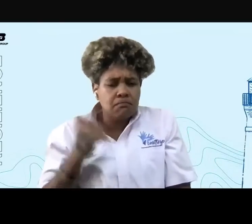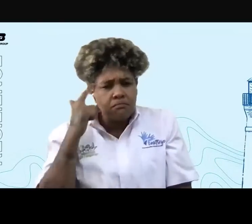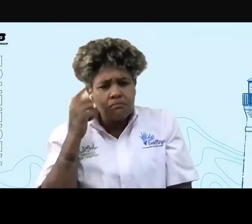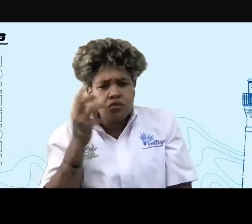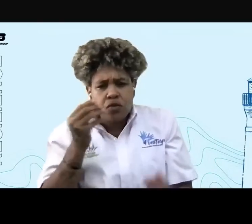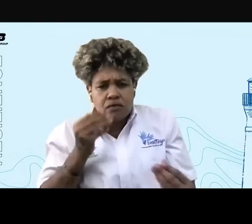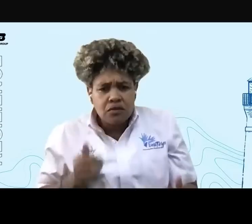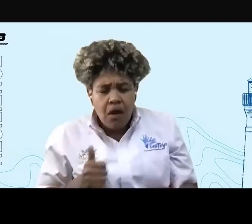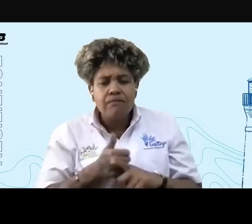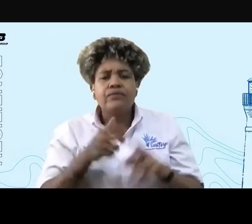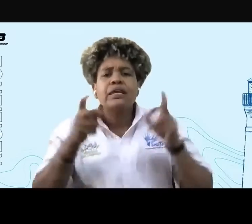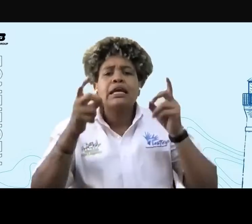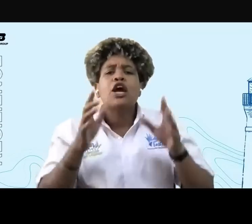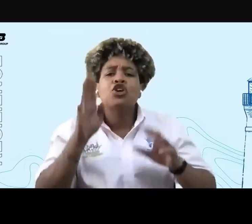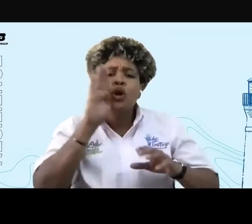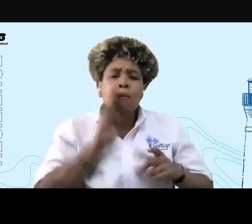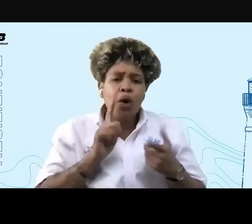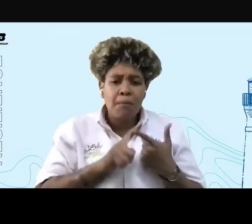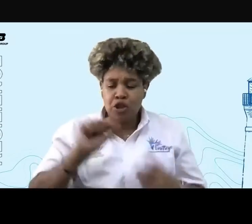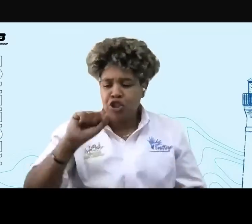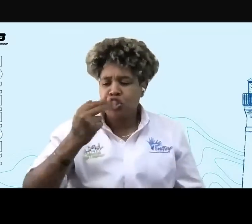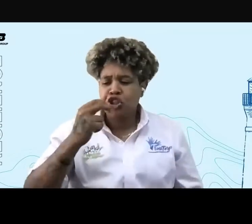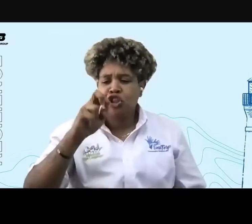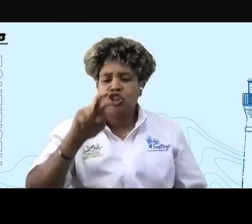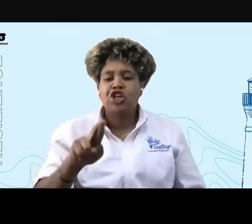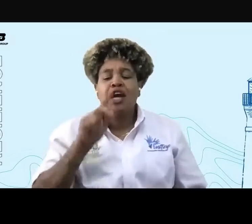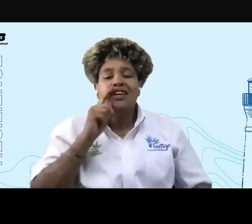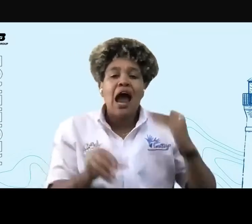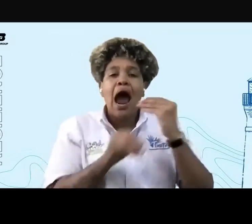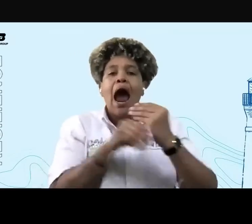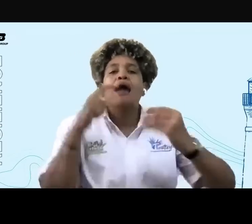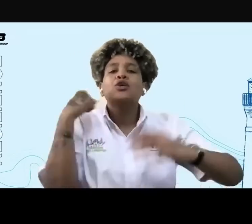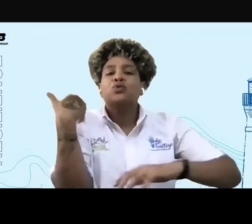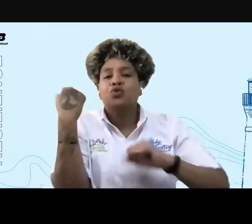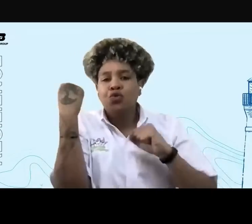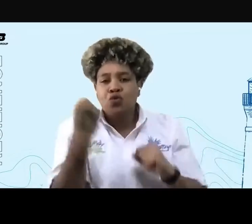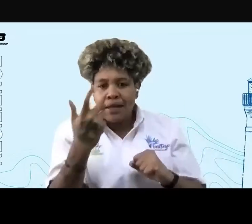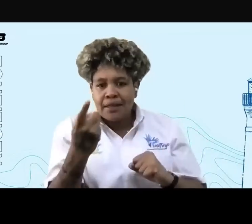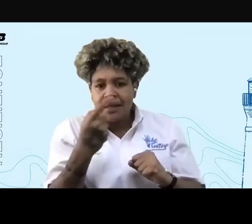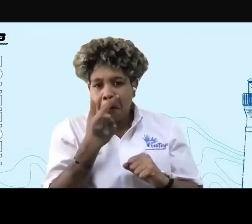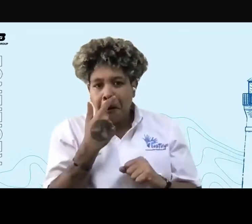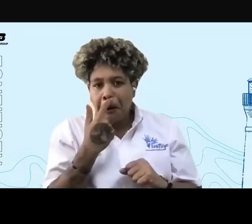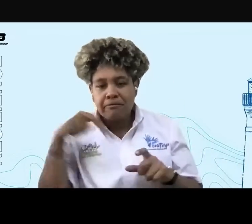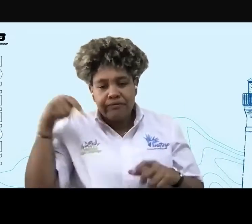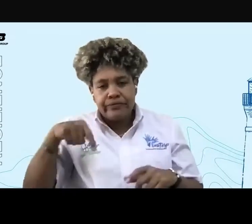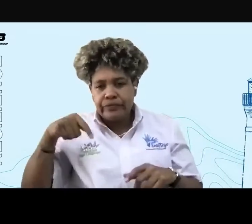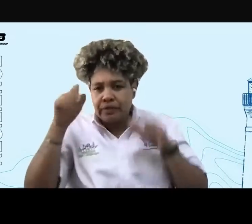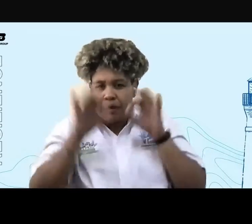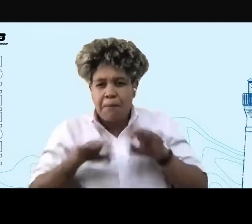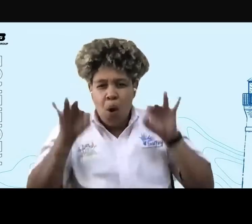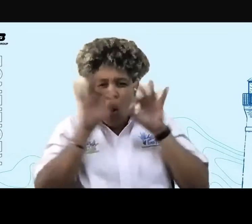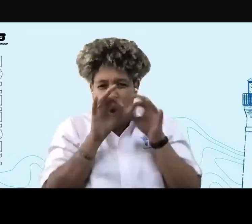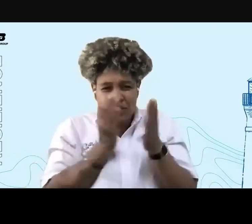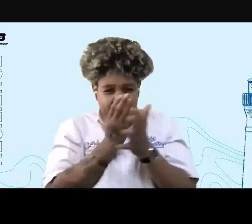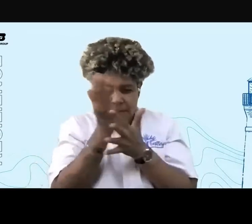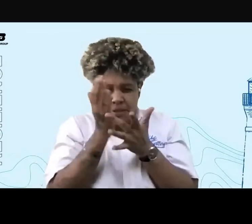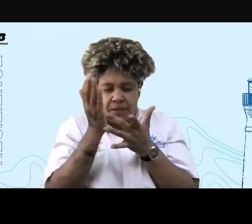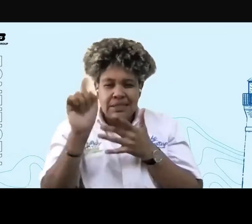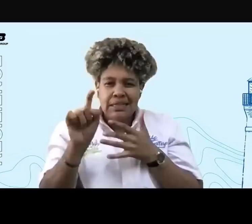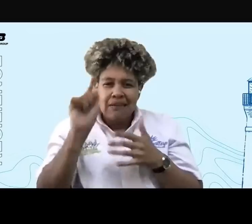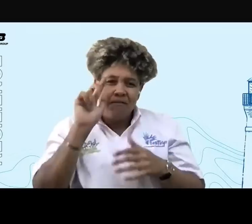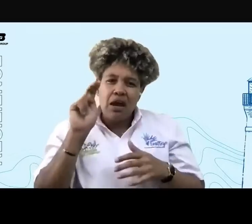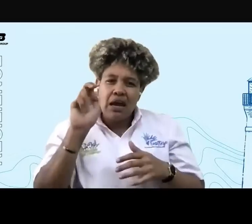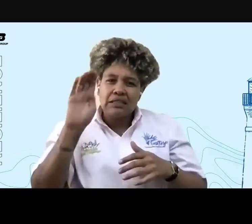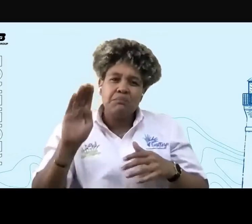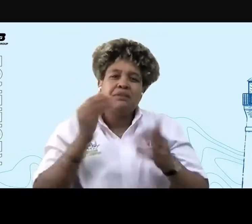directors Brown and Shearer add to the bench strength of these critical muscles needed in